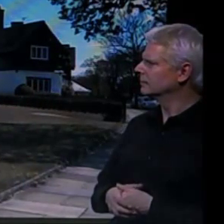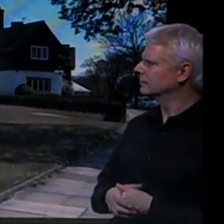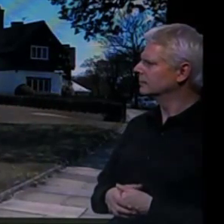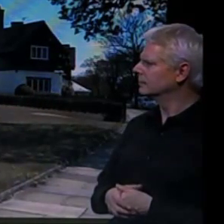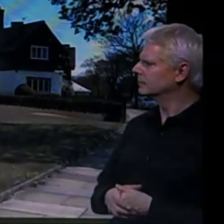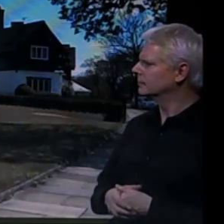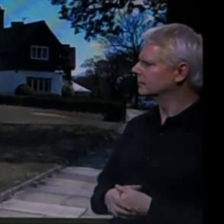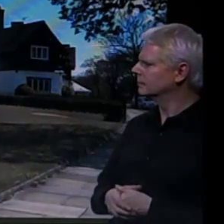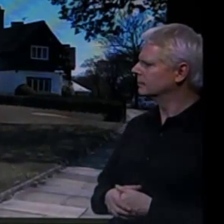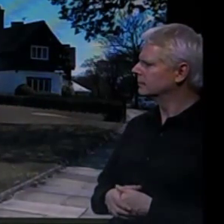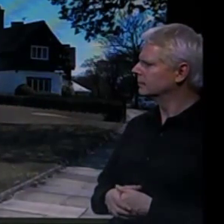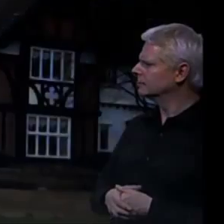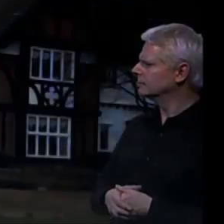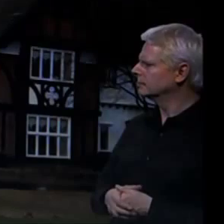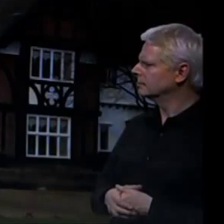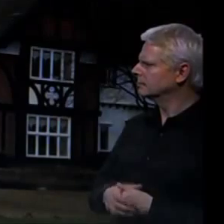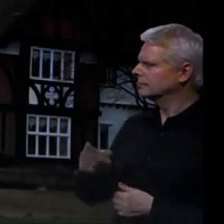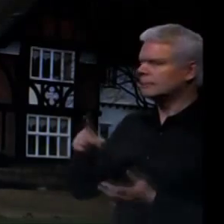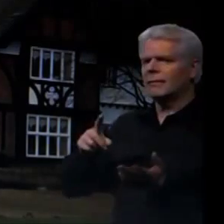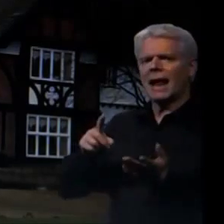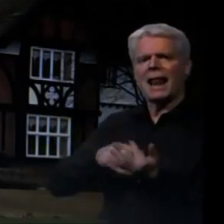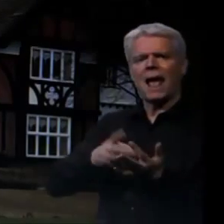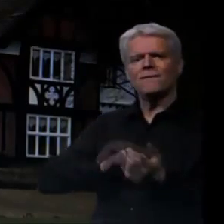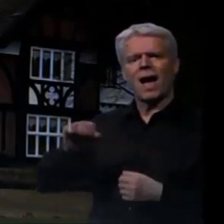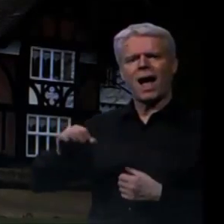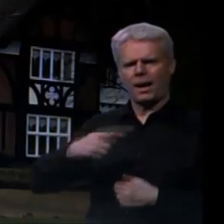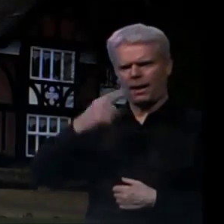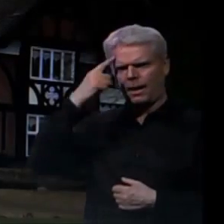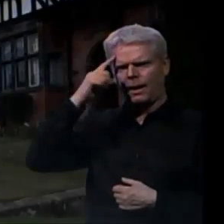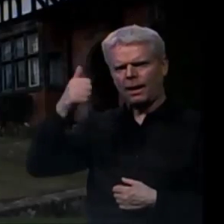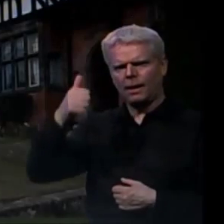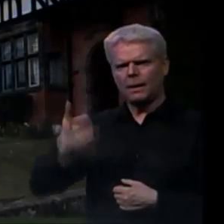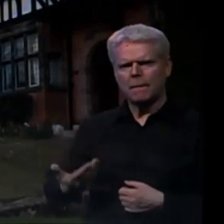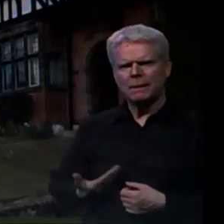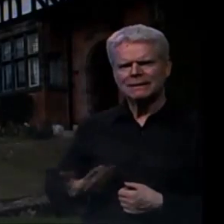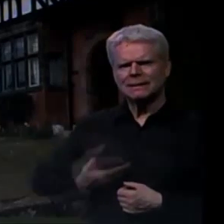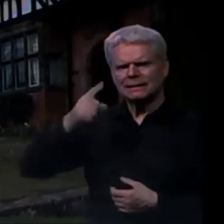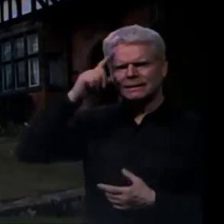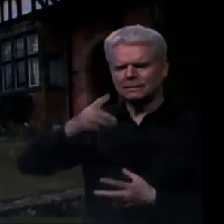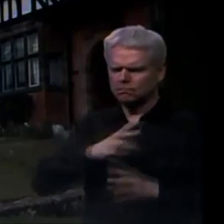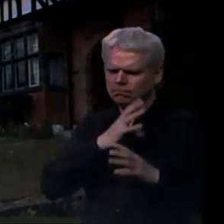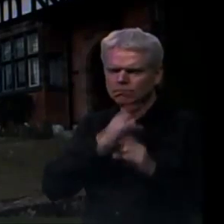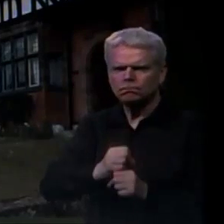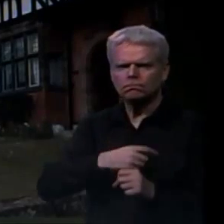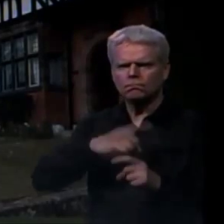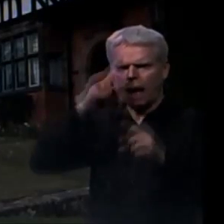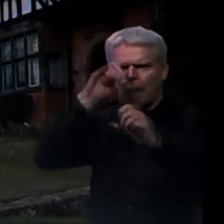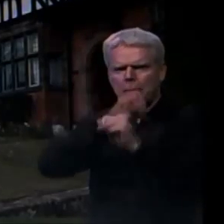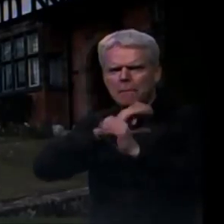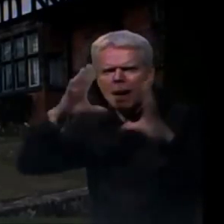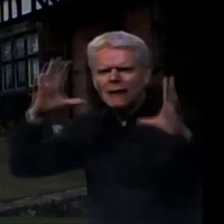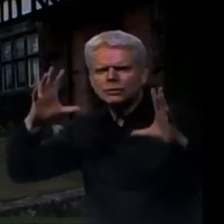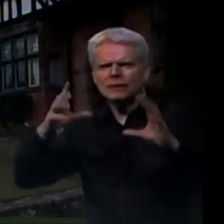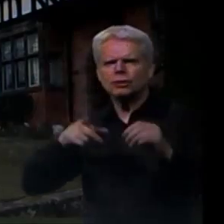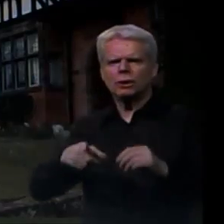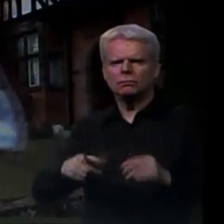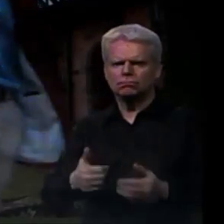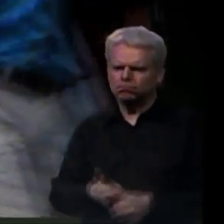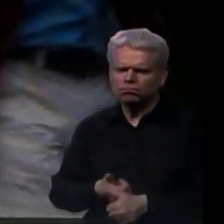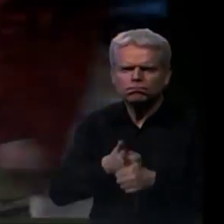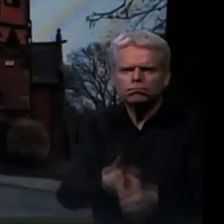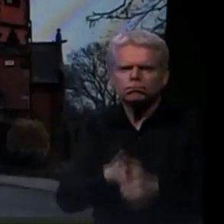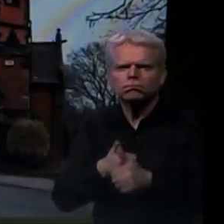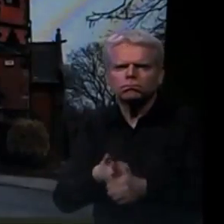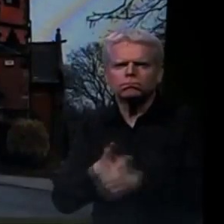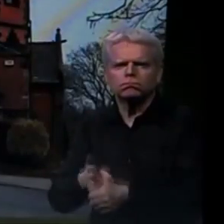Lever had business acumen, compassion and imagination. His philanthropy has often since been ridiculed for its paternalism because